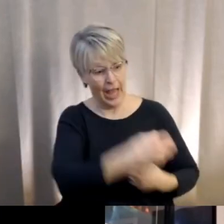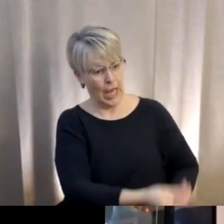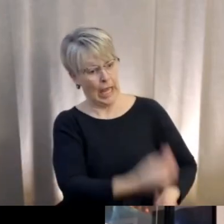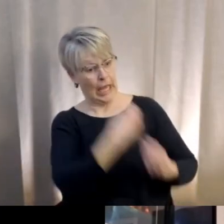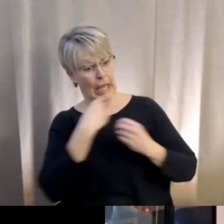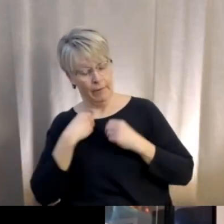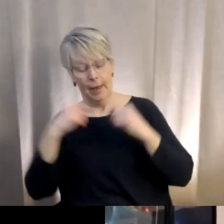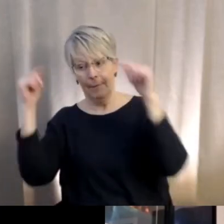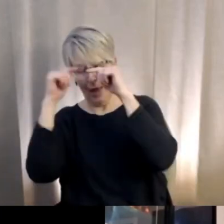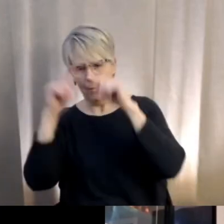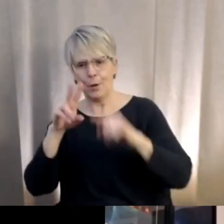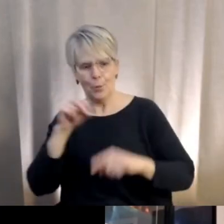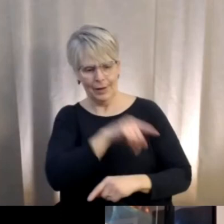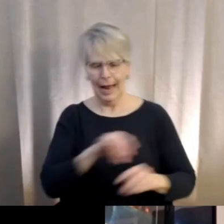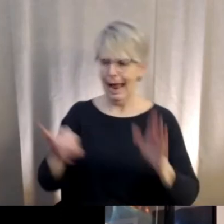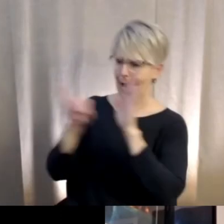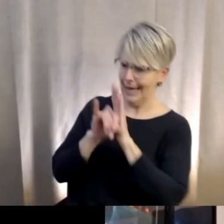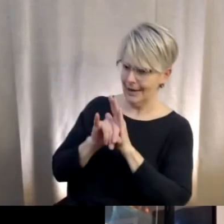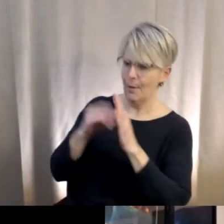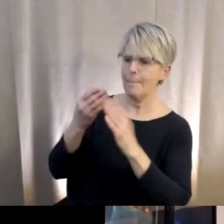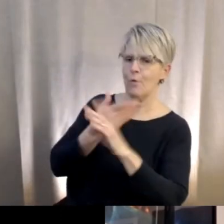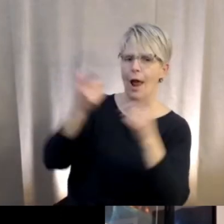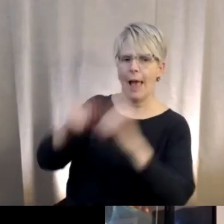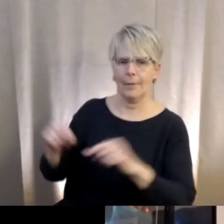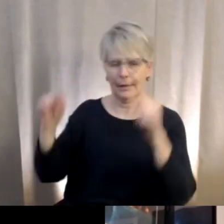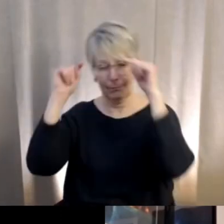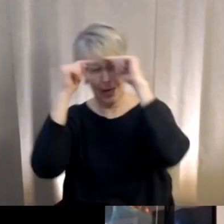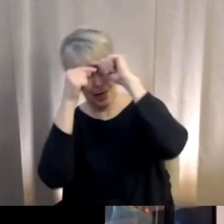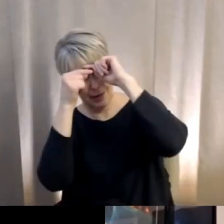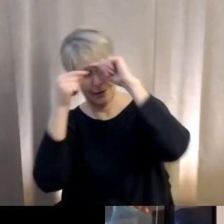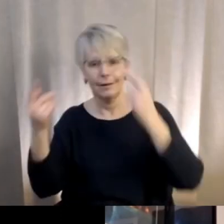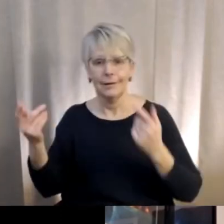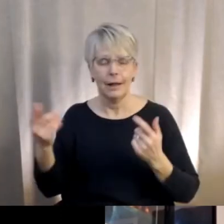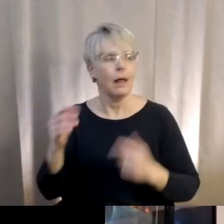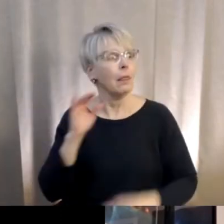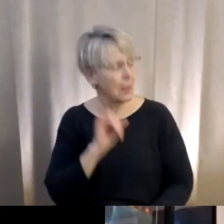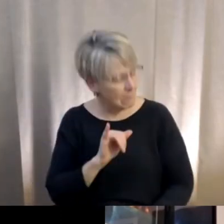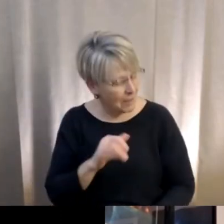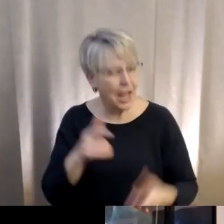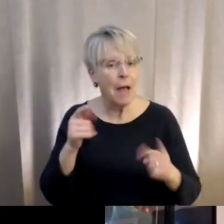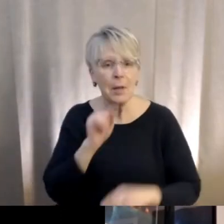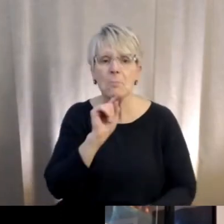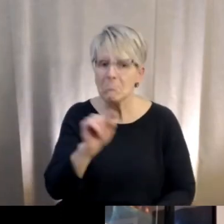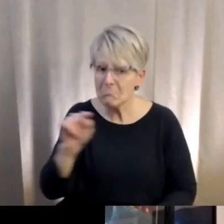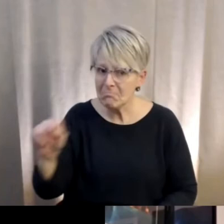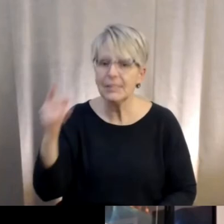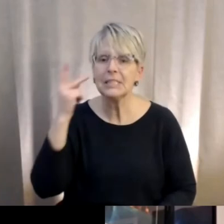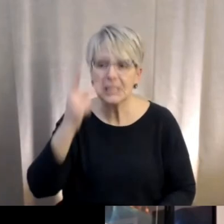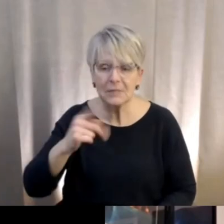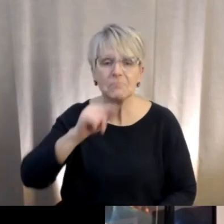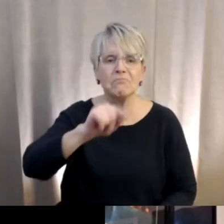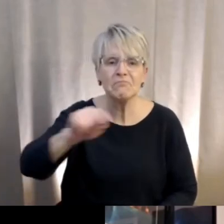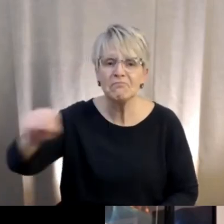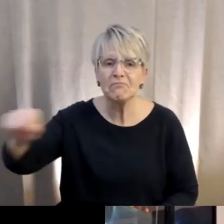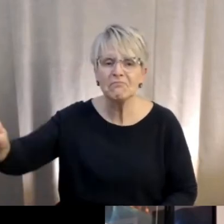barking in my face. But stuff like that does happen. And I have come across it a handful of times where it